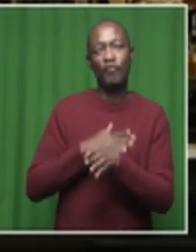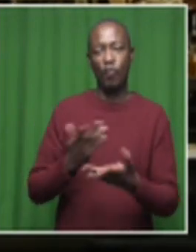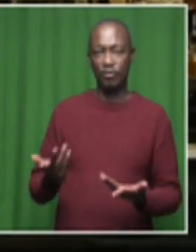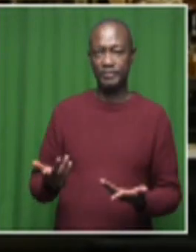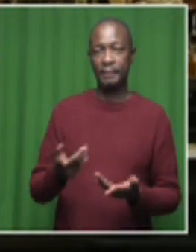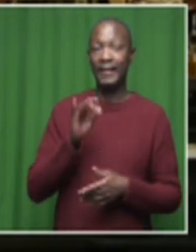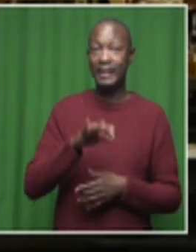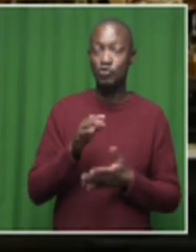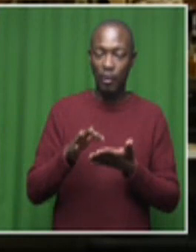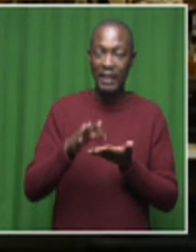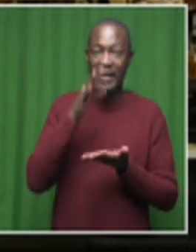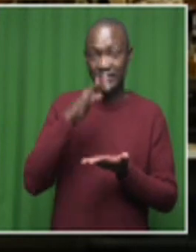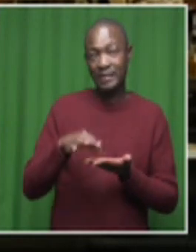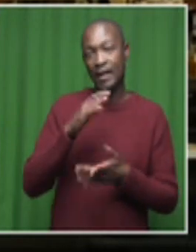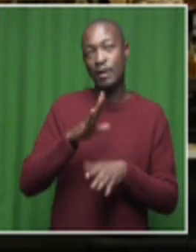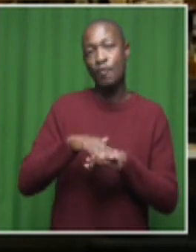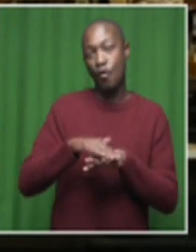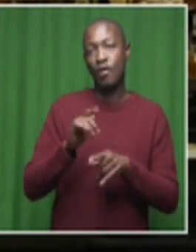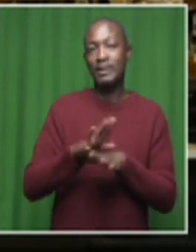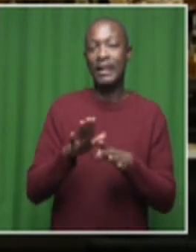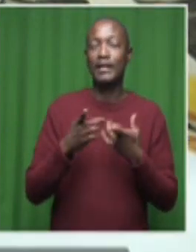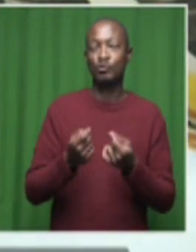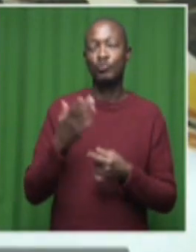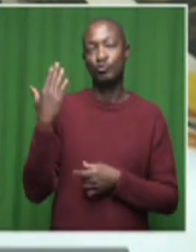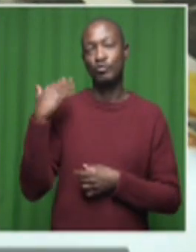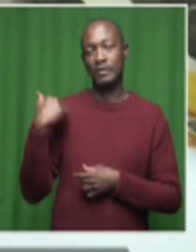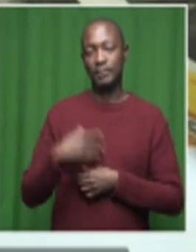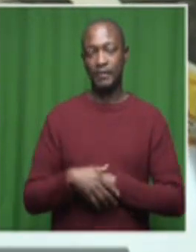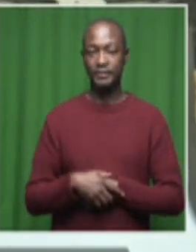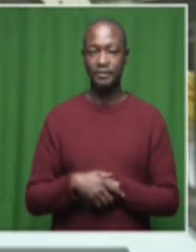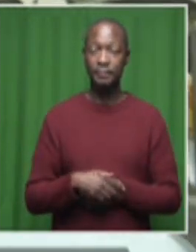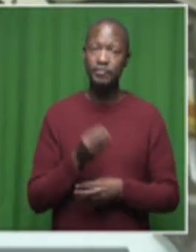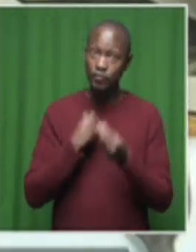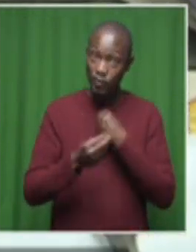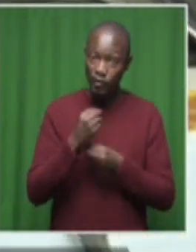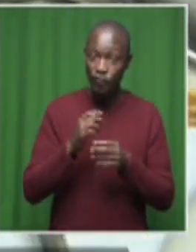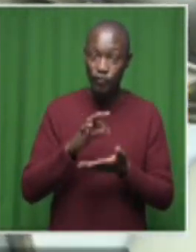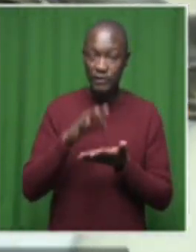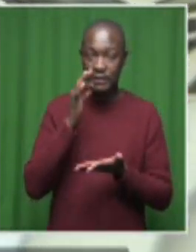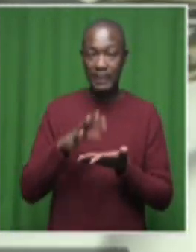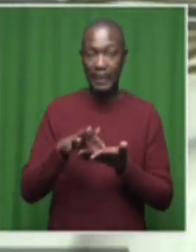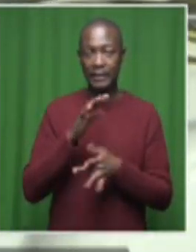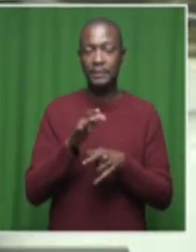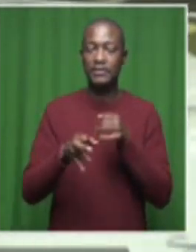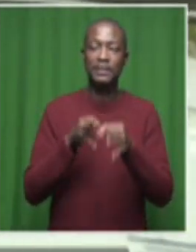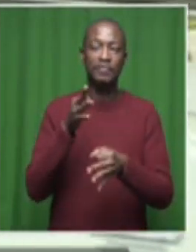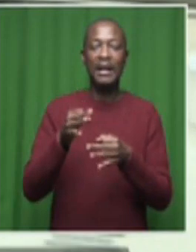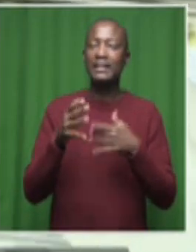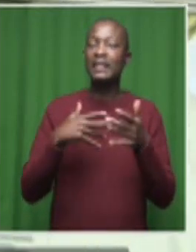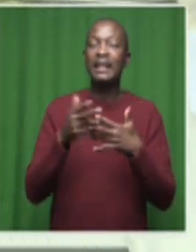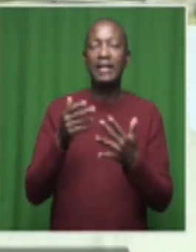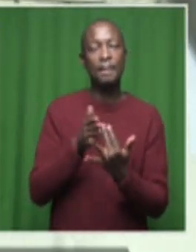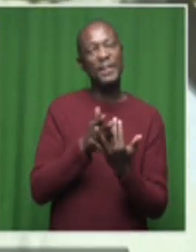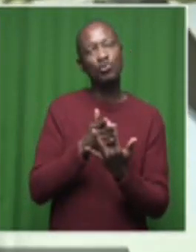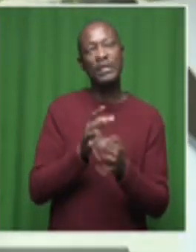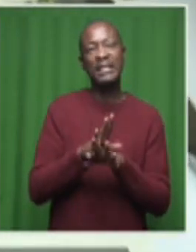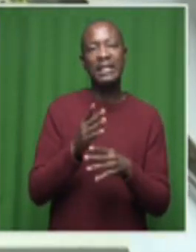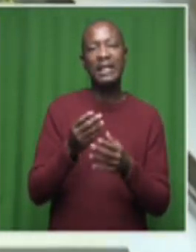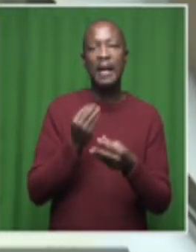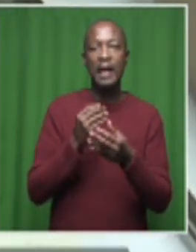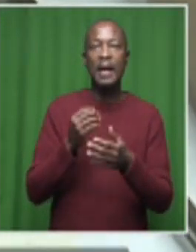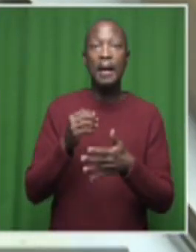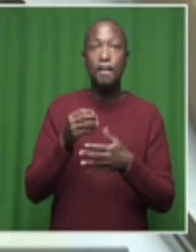they snack more now than what they used to do in the past. Food snacking is defined as anything a person eats between meals or